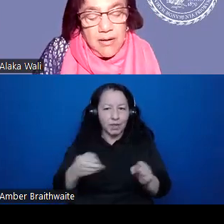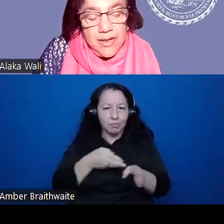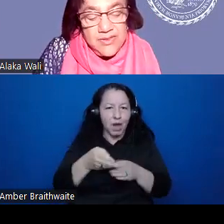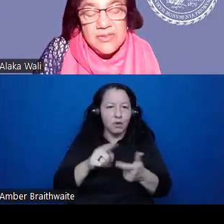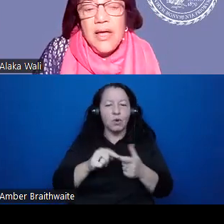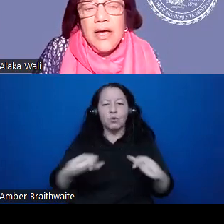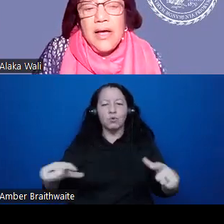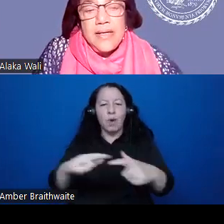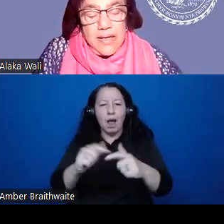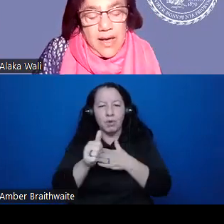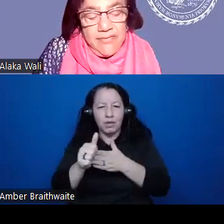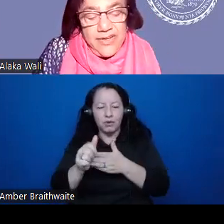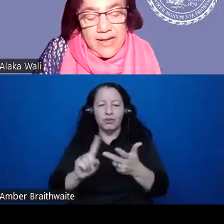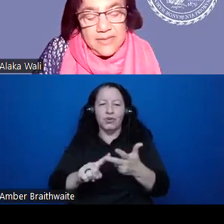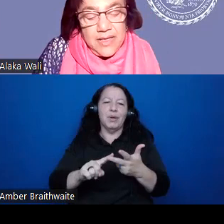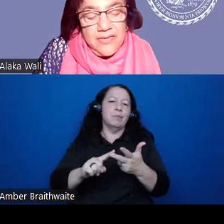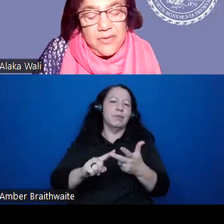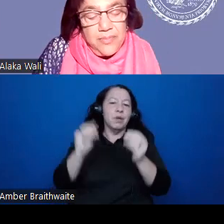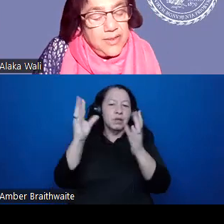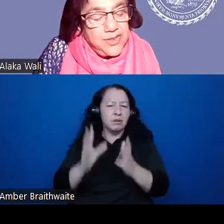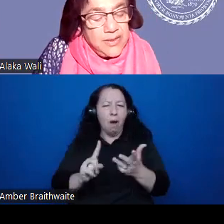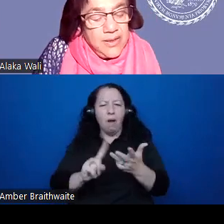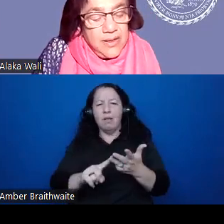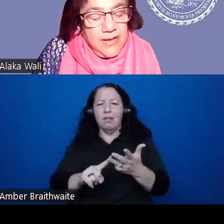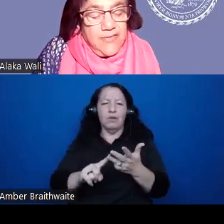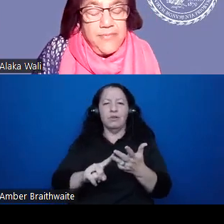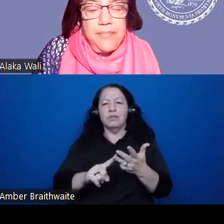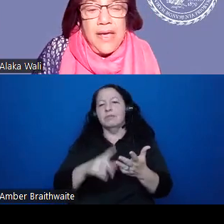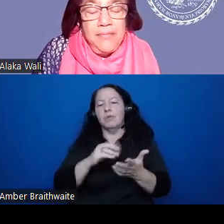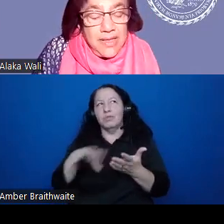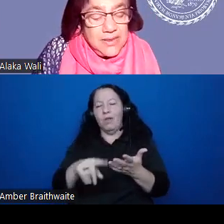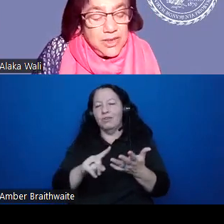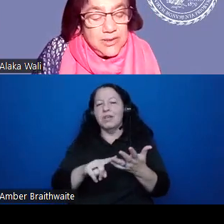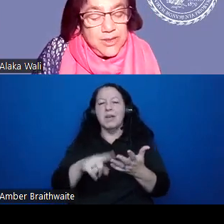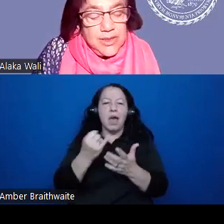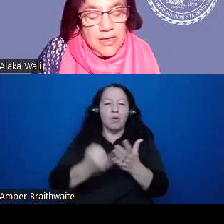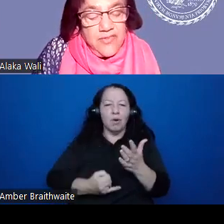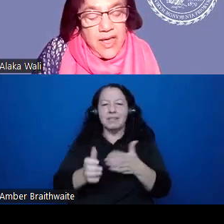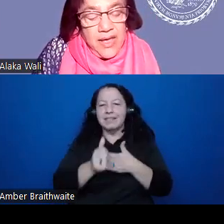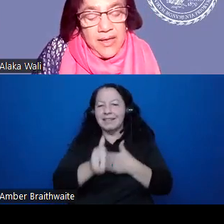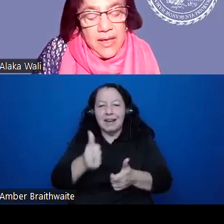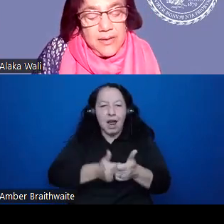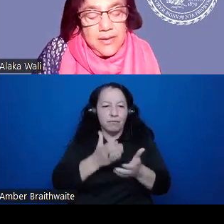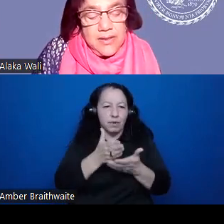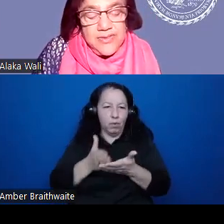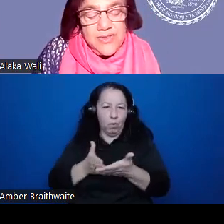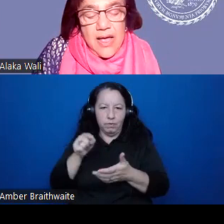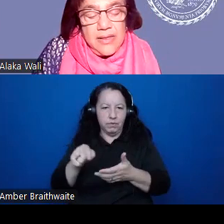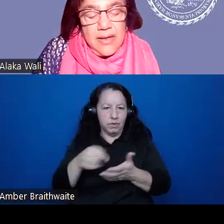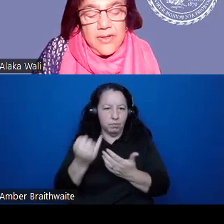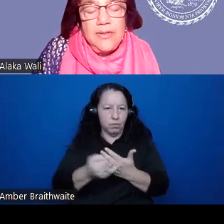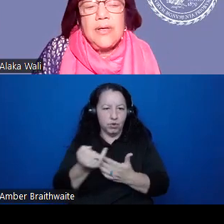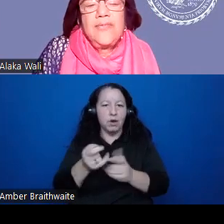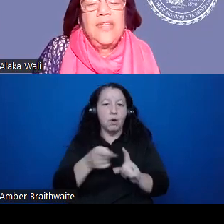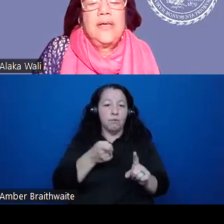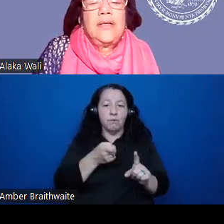and artists guided every aspect of the project, from the main messages we should convey to the design